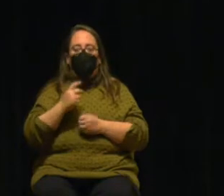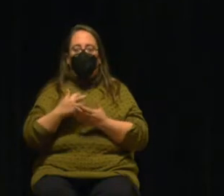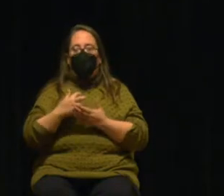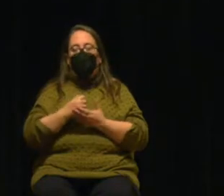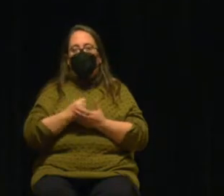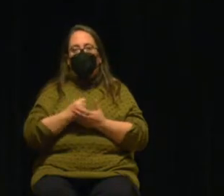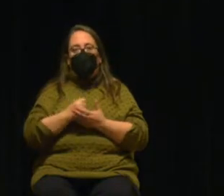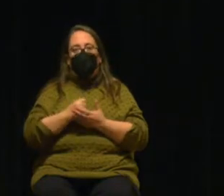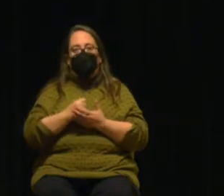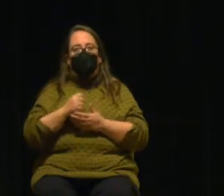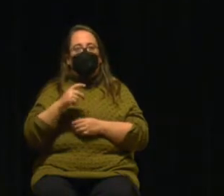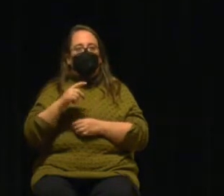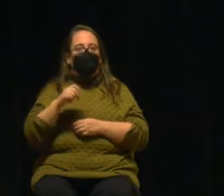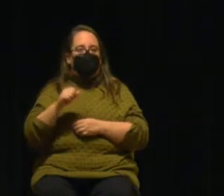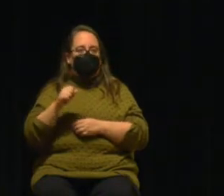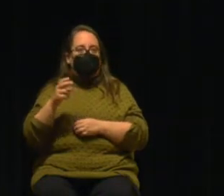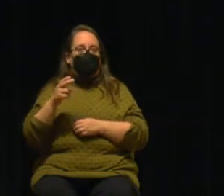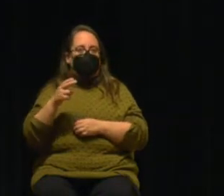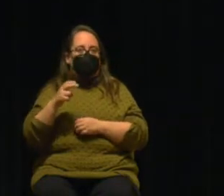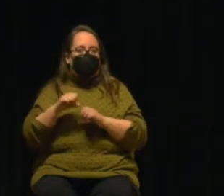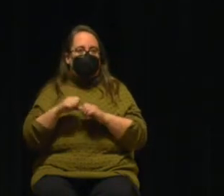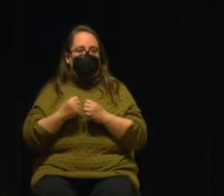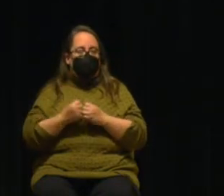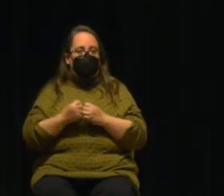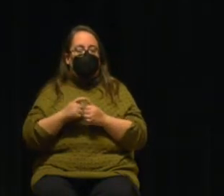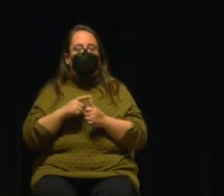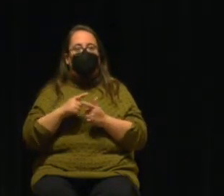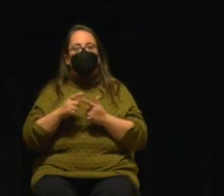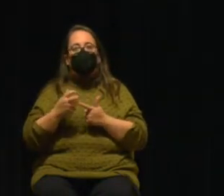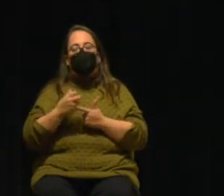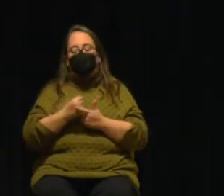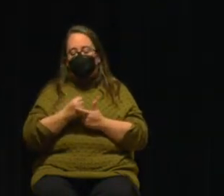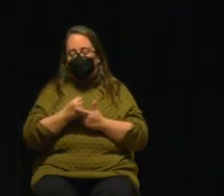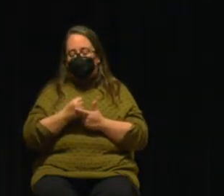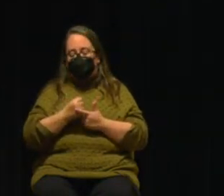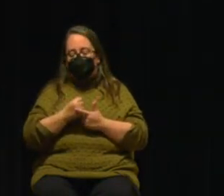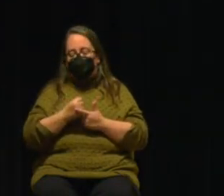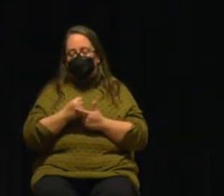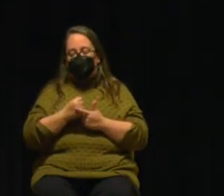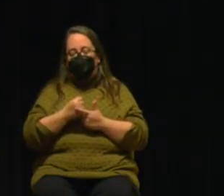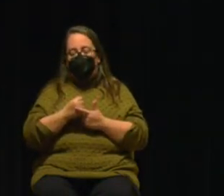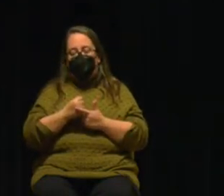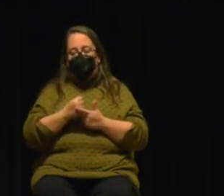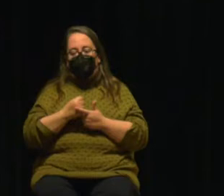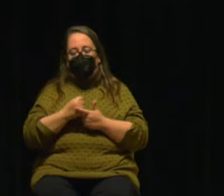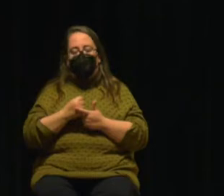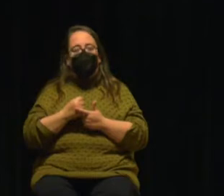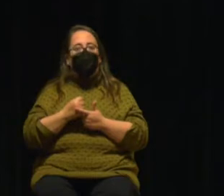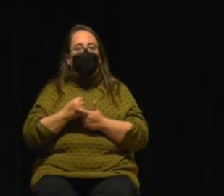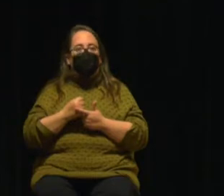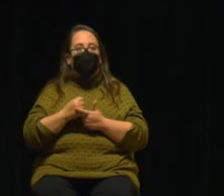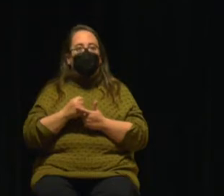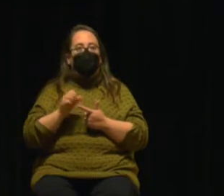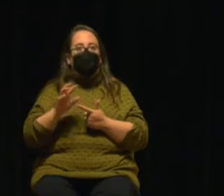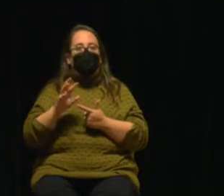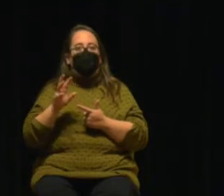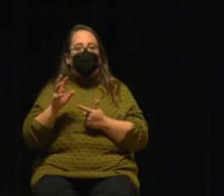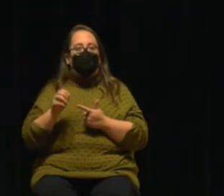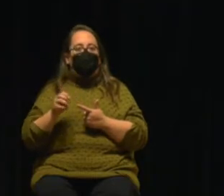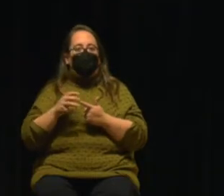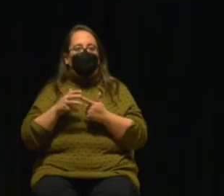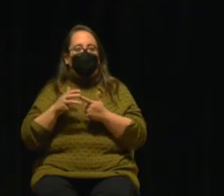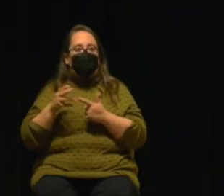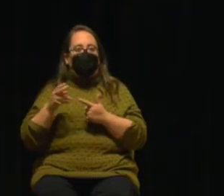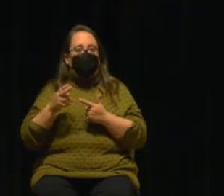collections is in the Pennsylvania Historical Society. There's a collection, Bloxon collection, an African-American history collection in Philadelphia